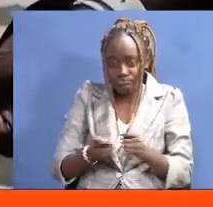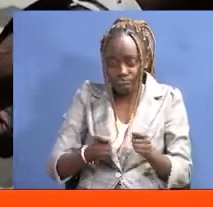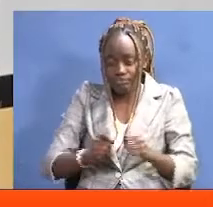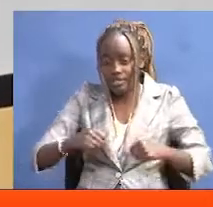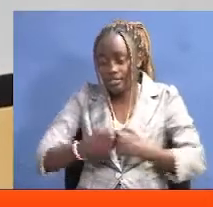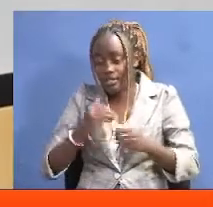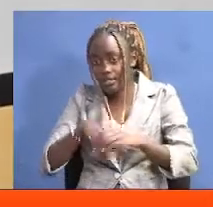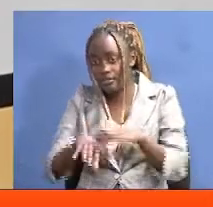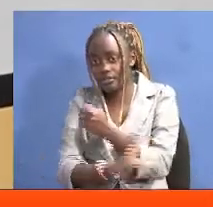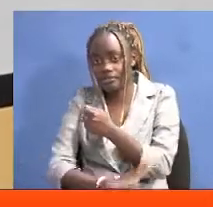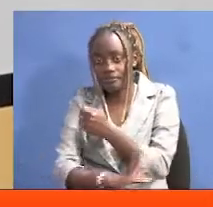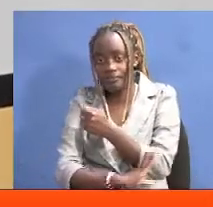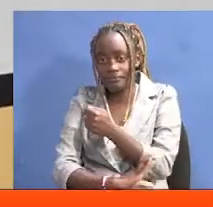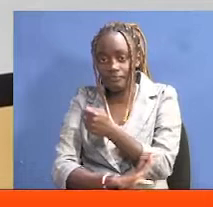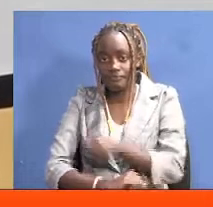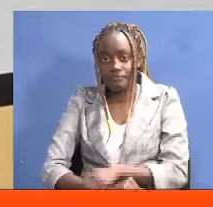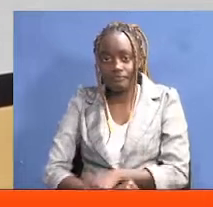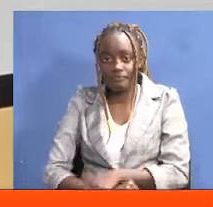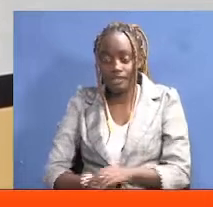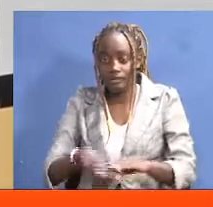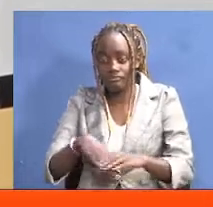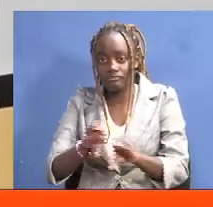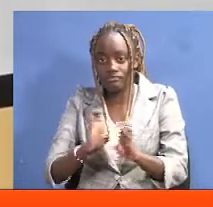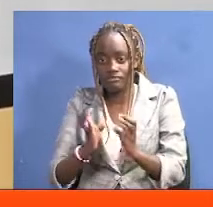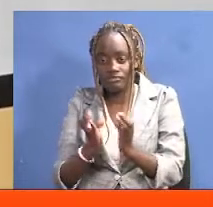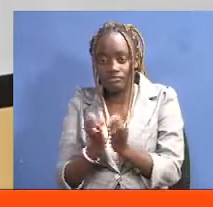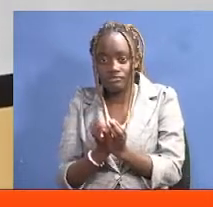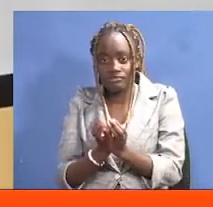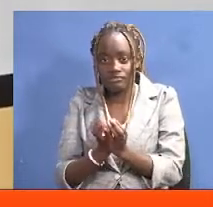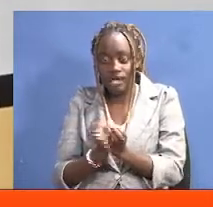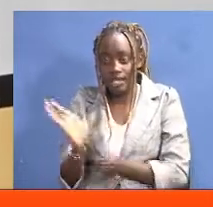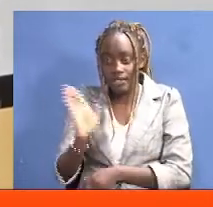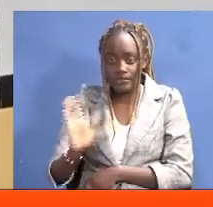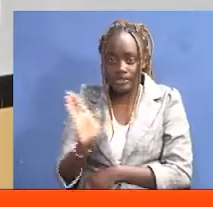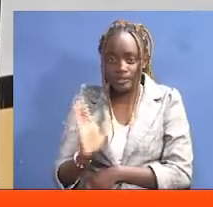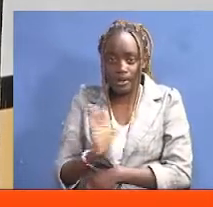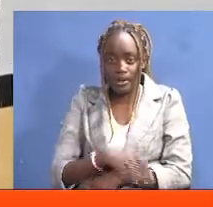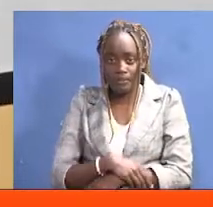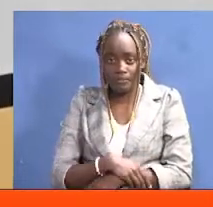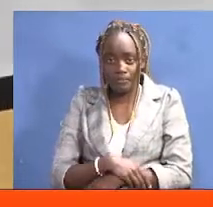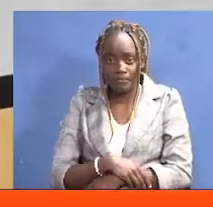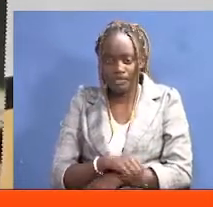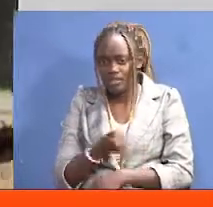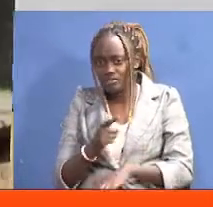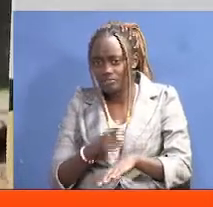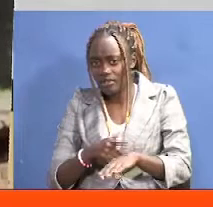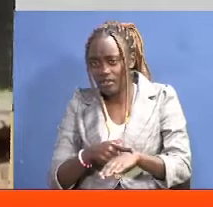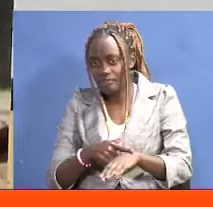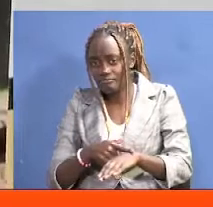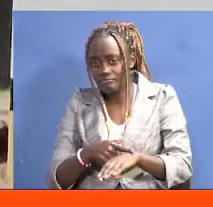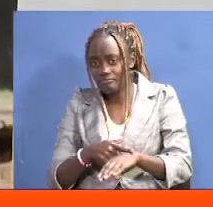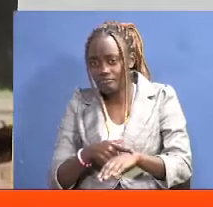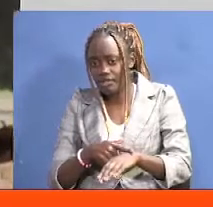country. There's so much we're doing with the circles and companies, particularly errand drivers. Anytime we have found errand